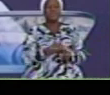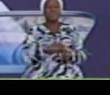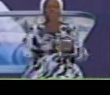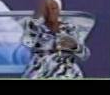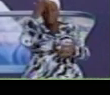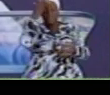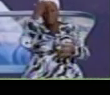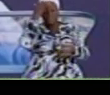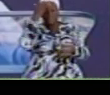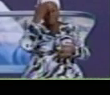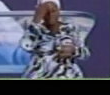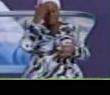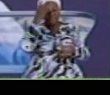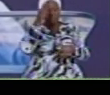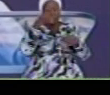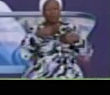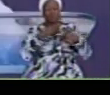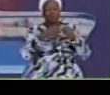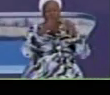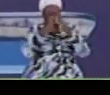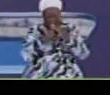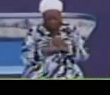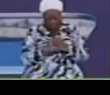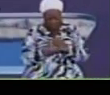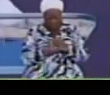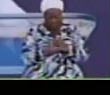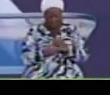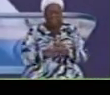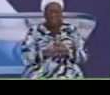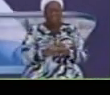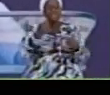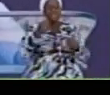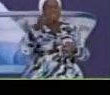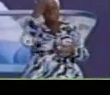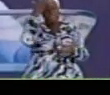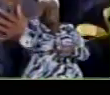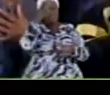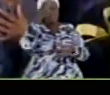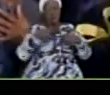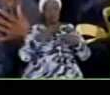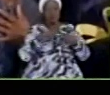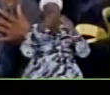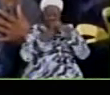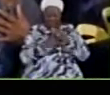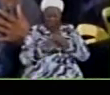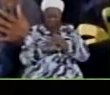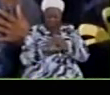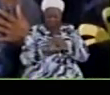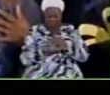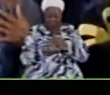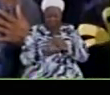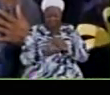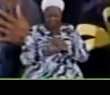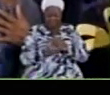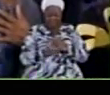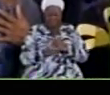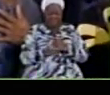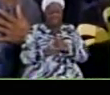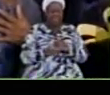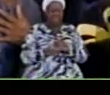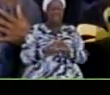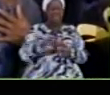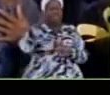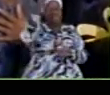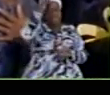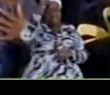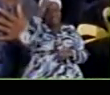Sickness, you'll have to bow. Amen. Disease, you have to bow. Amen. Demonic